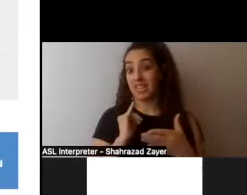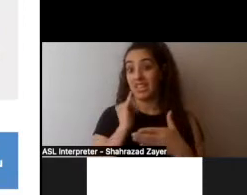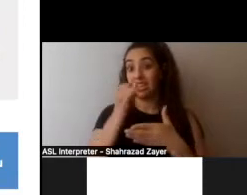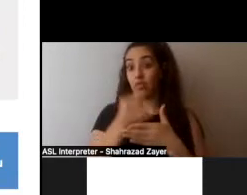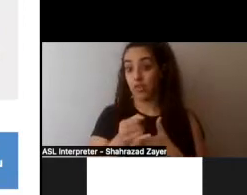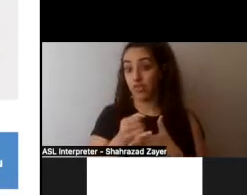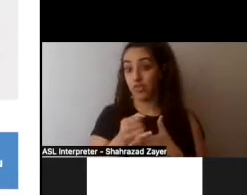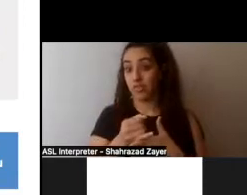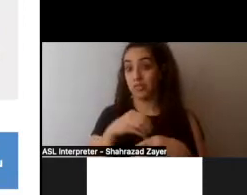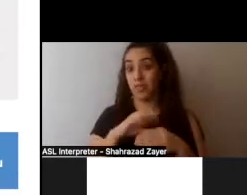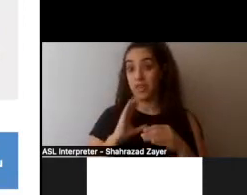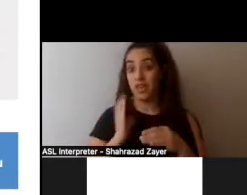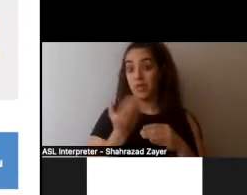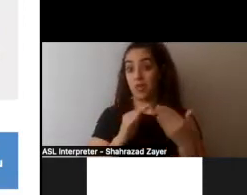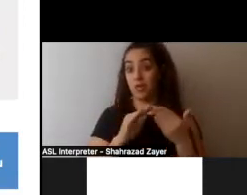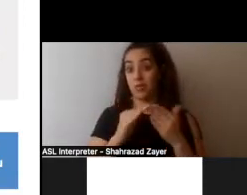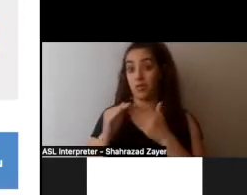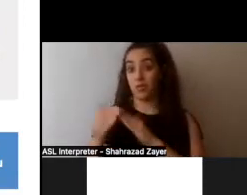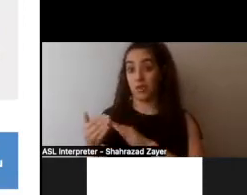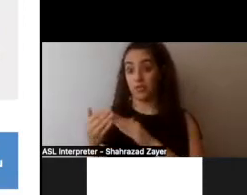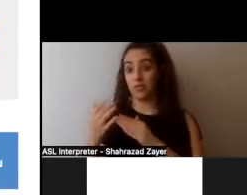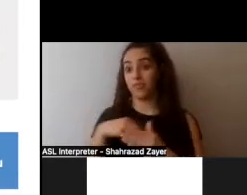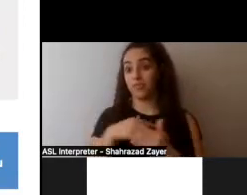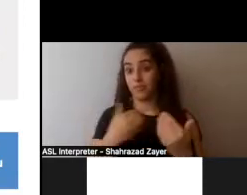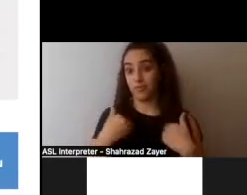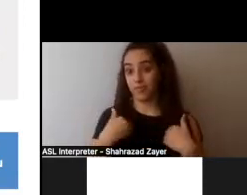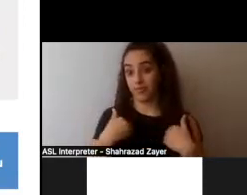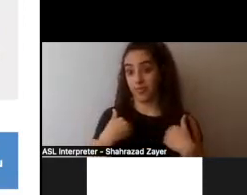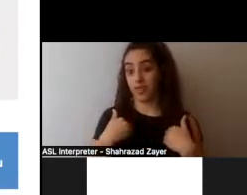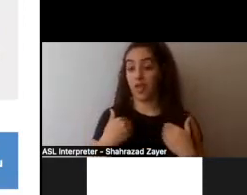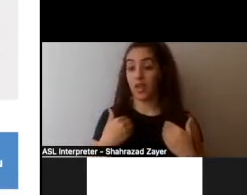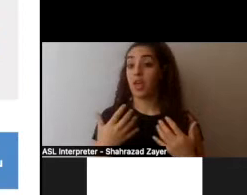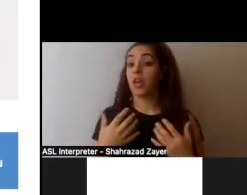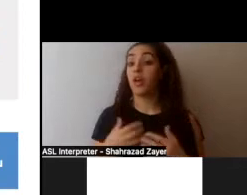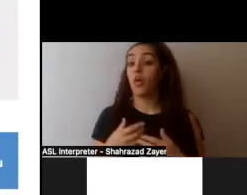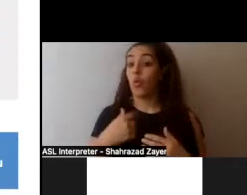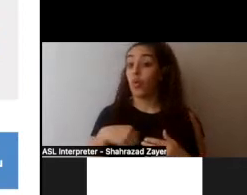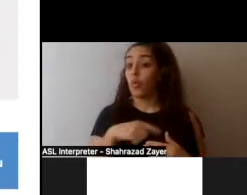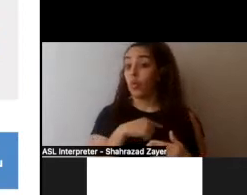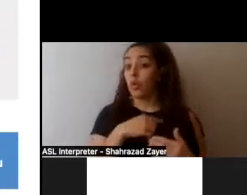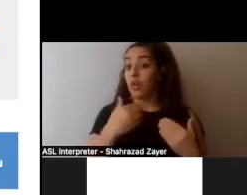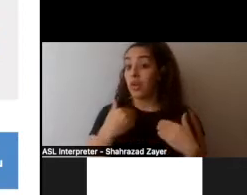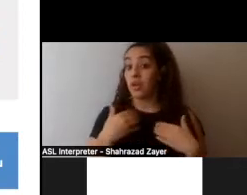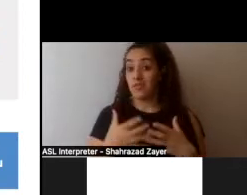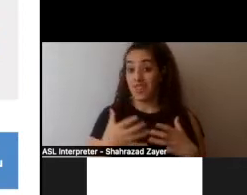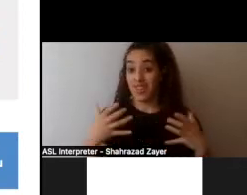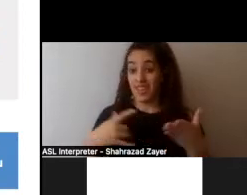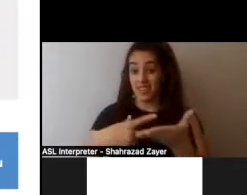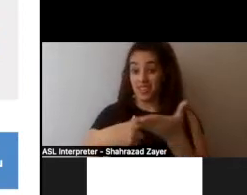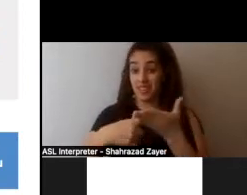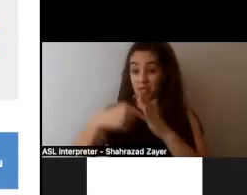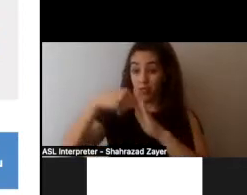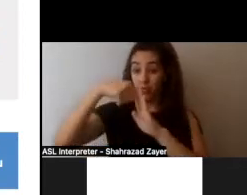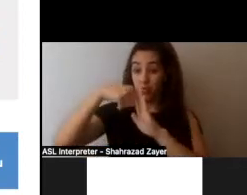our community, and there's a large discussion of that in the report that I hope you